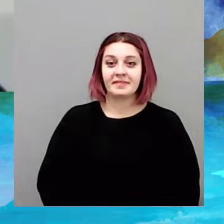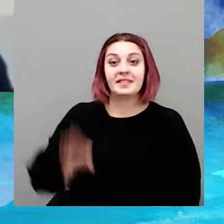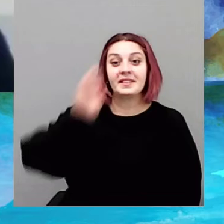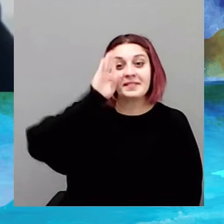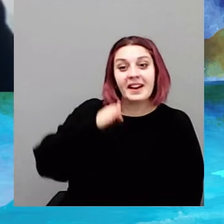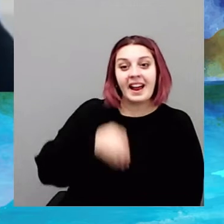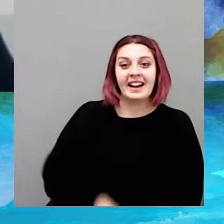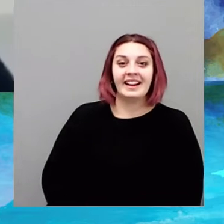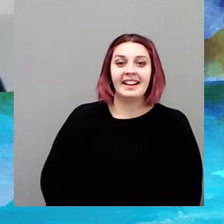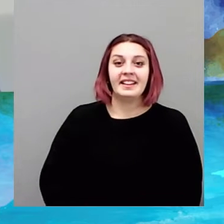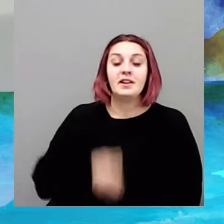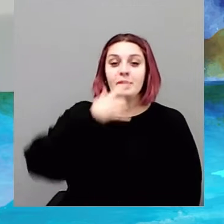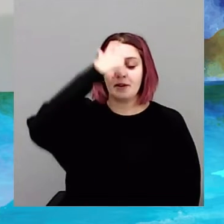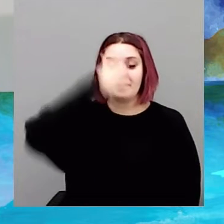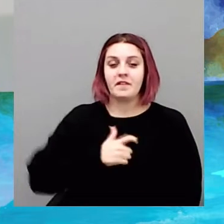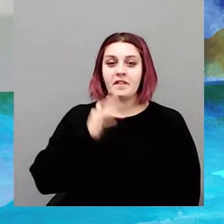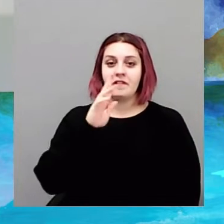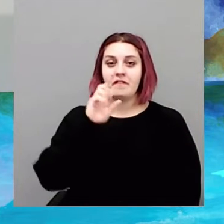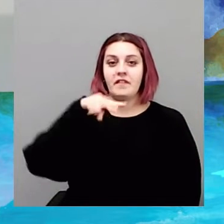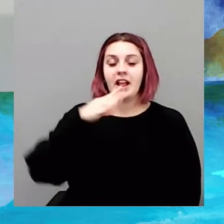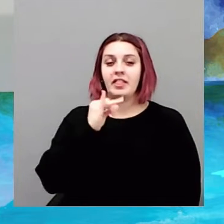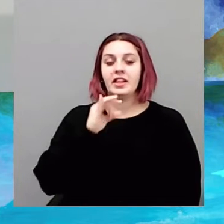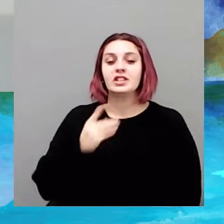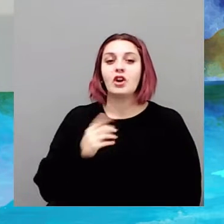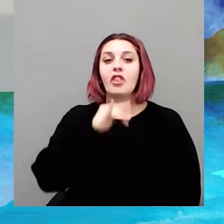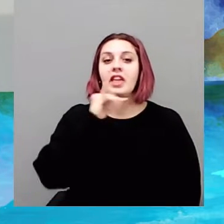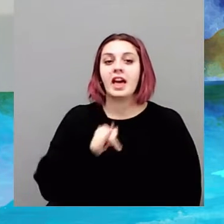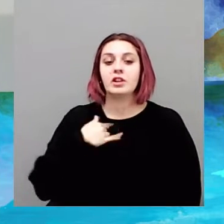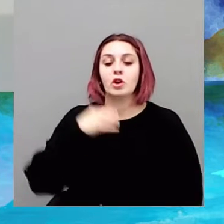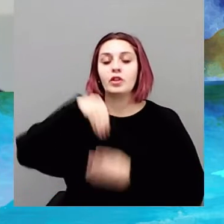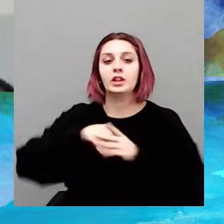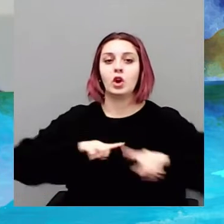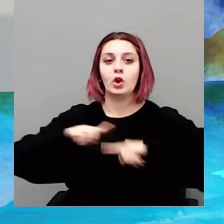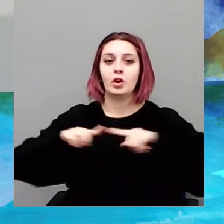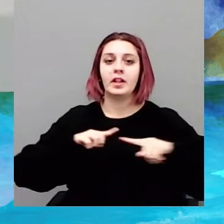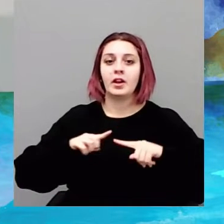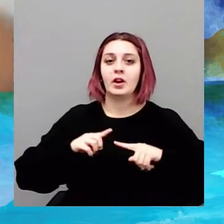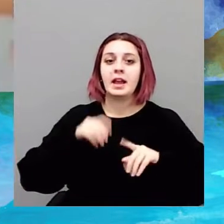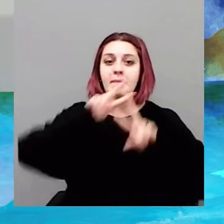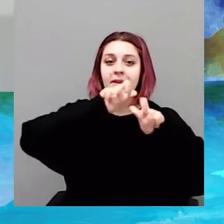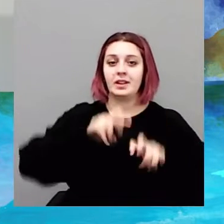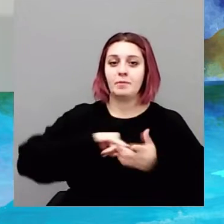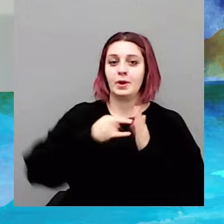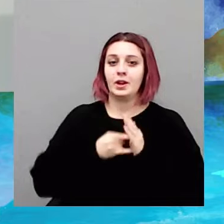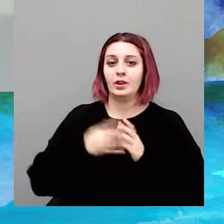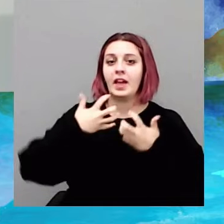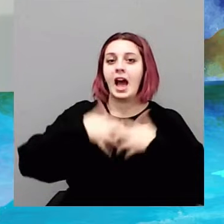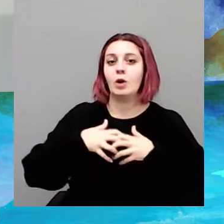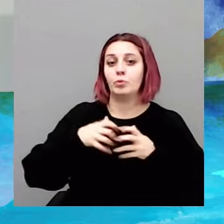Hello. Well, my name is Francisco Diaz. I'm a coordinator and researcher in Alto Fabricantes.